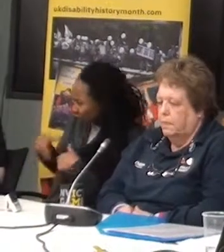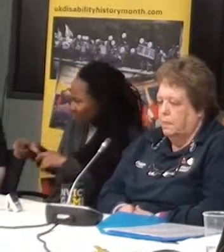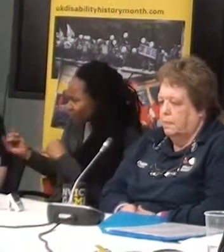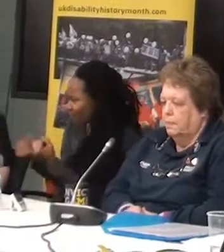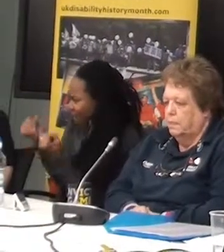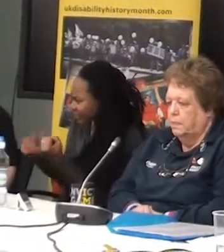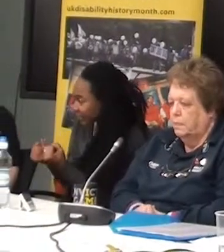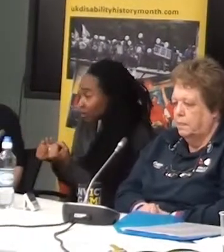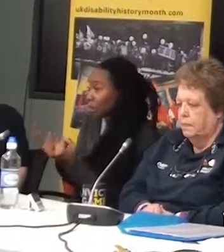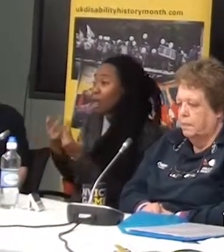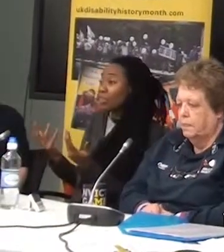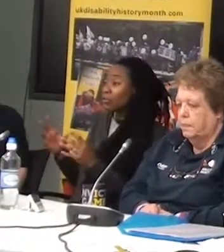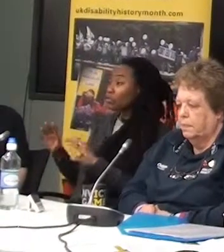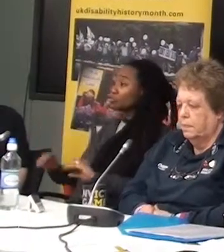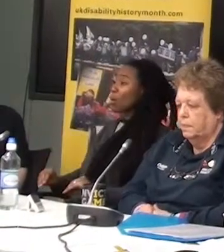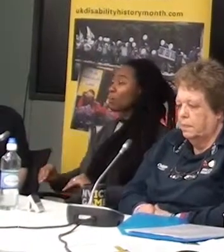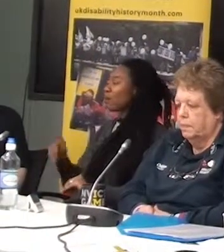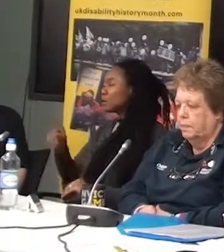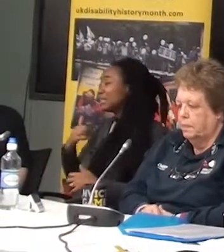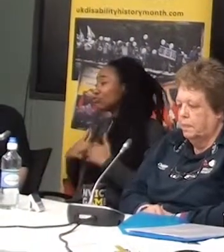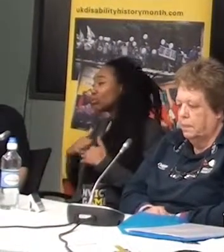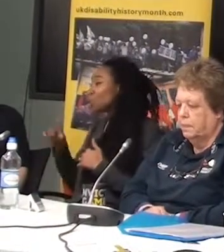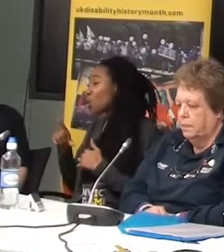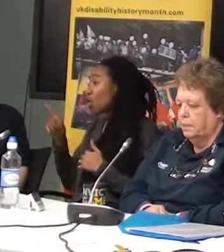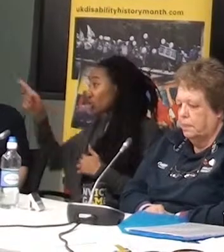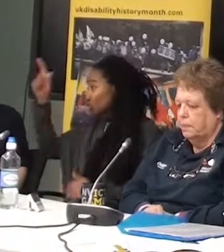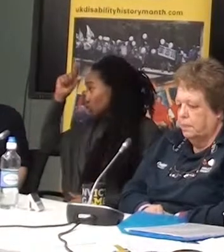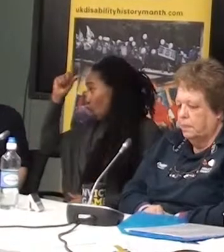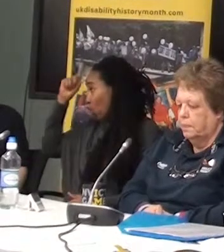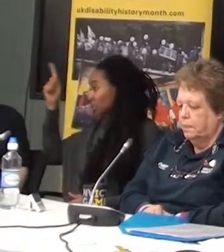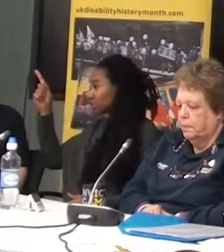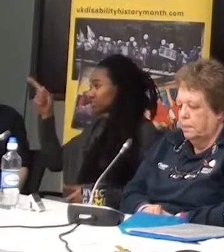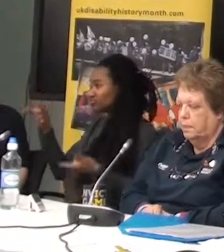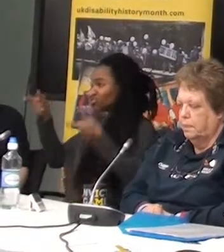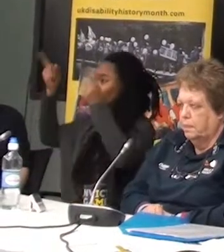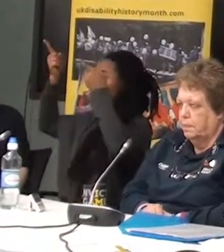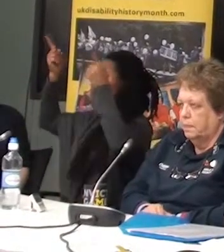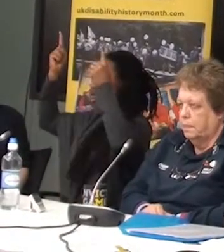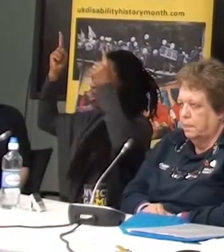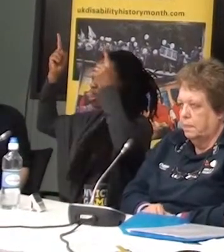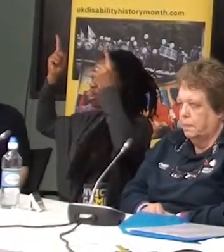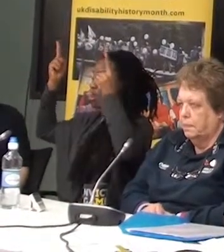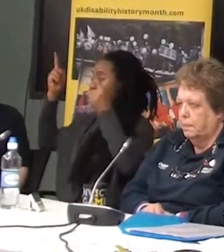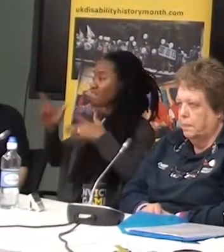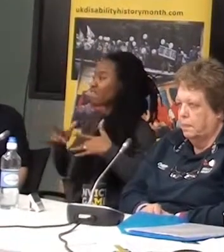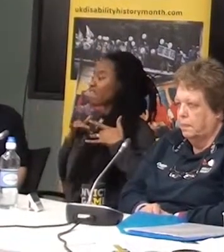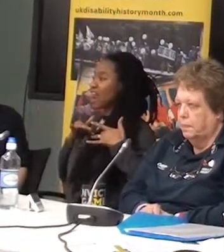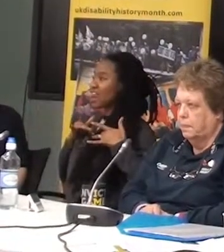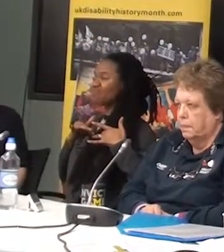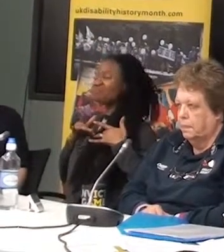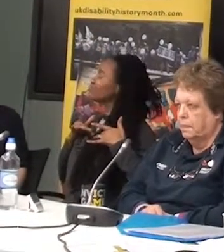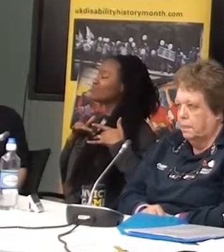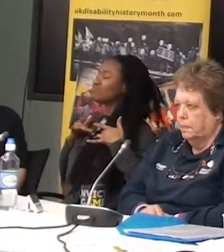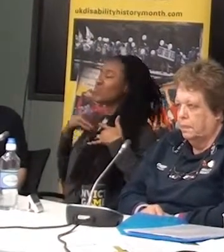then they stopped. And the interesting thing about it is that the German general felt that he didn't lose the